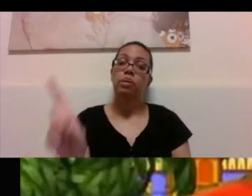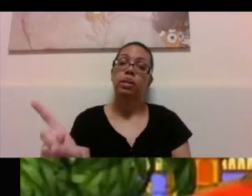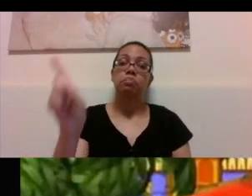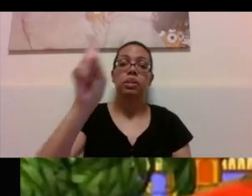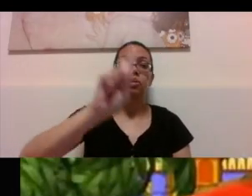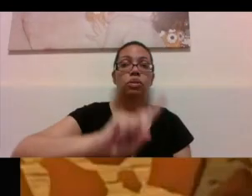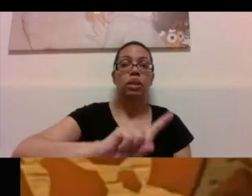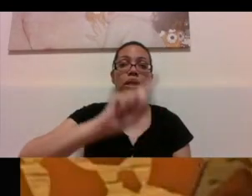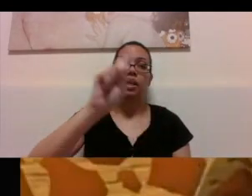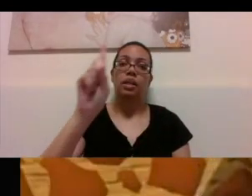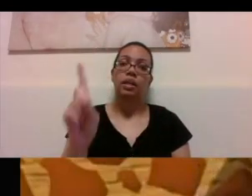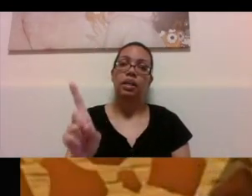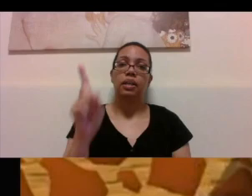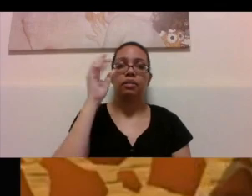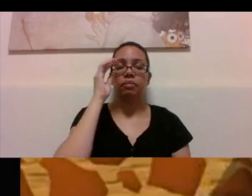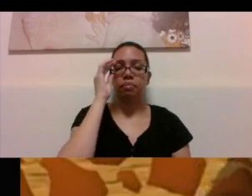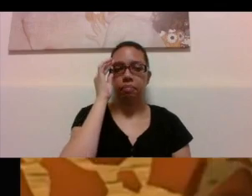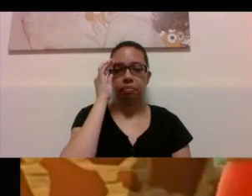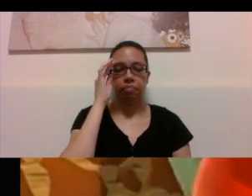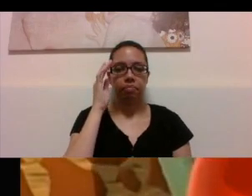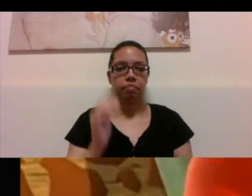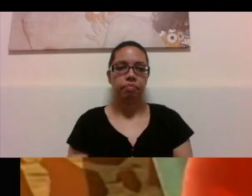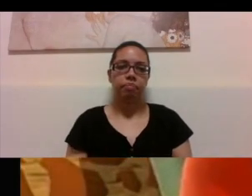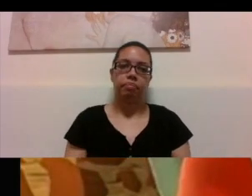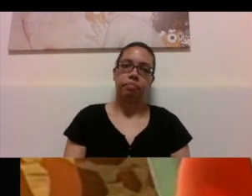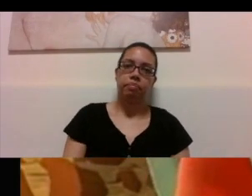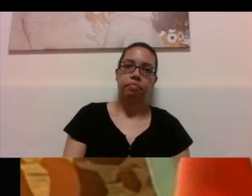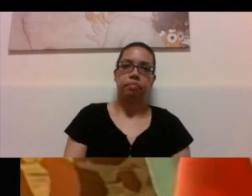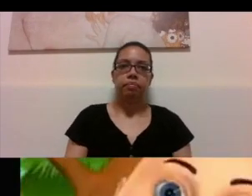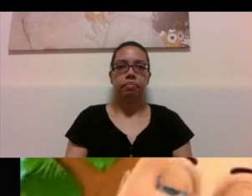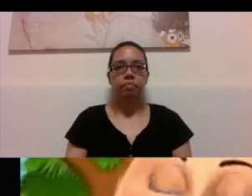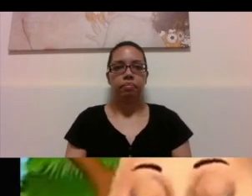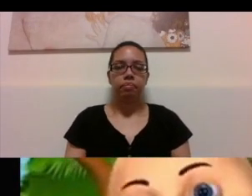men couldn't put Humpty together again.